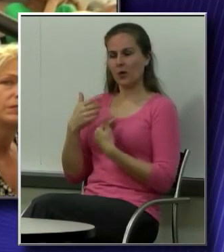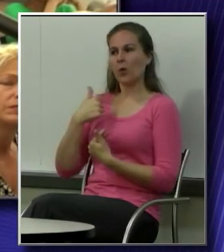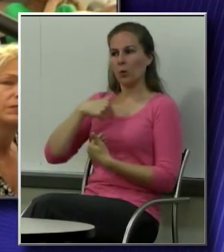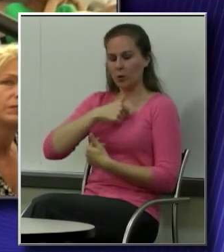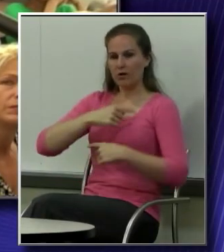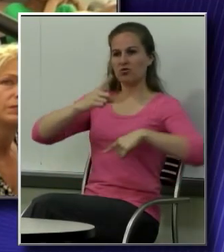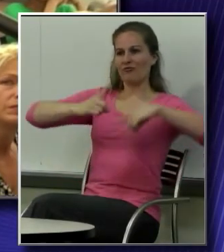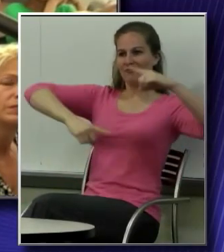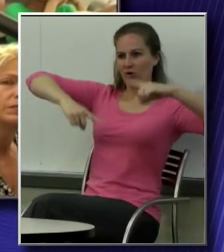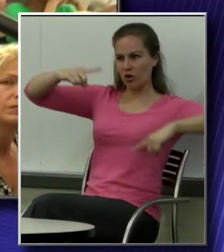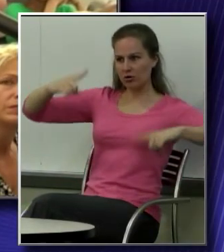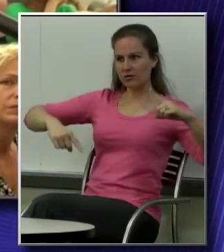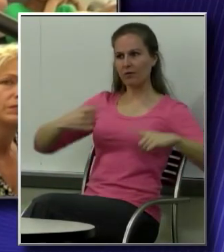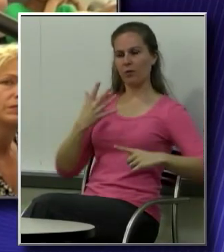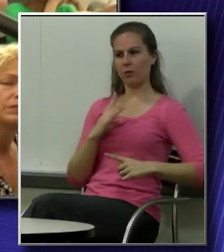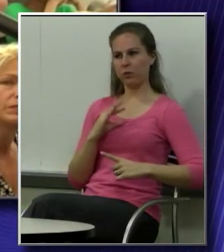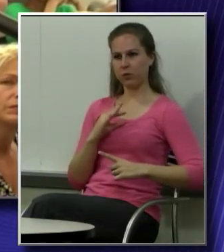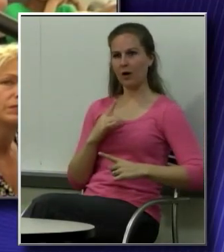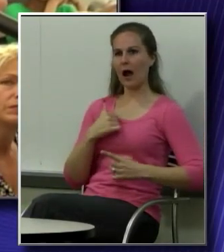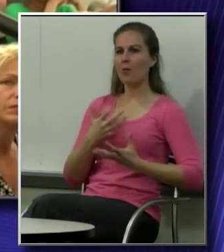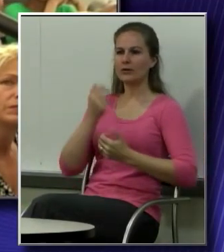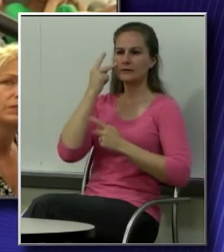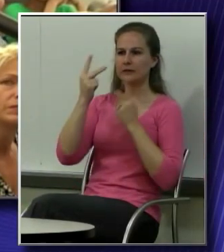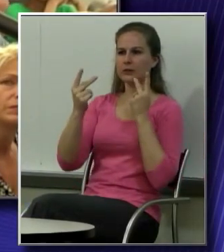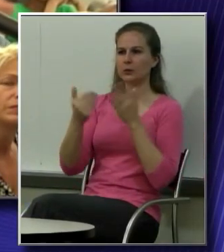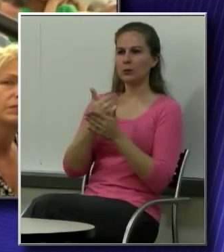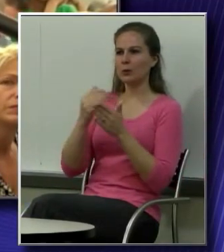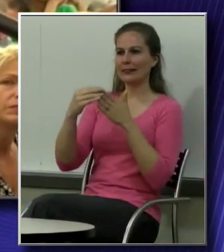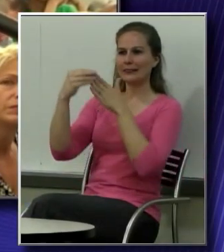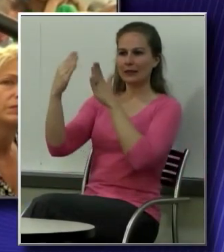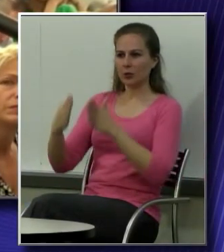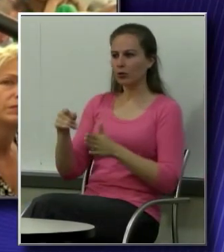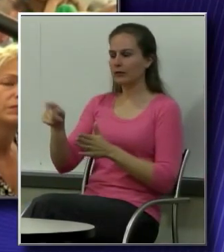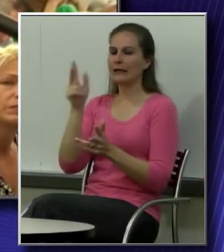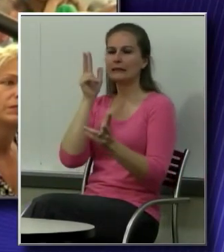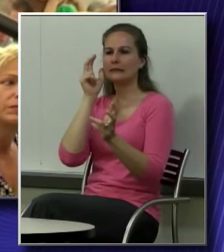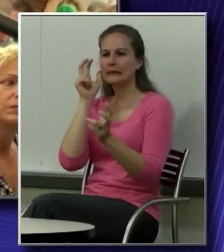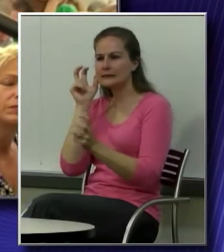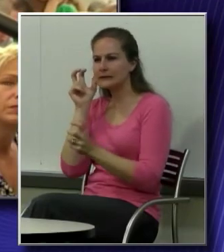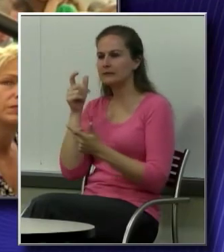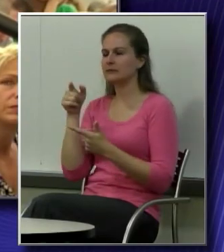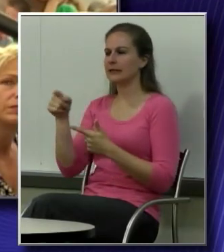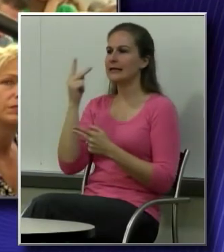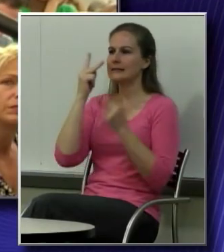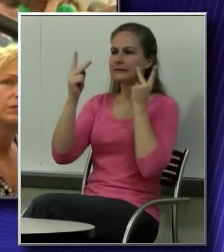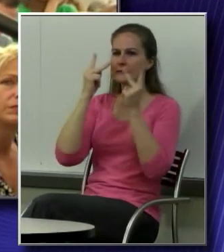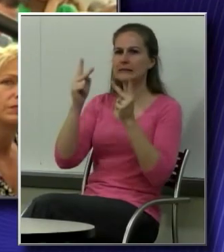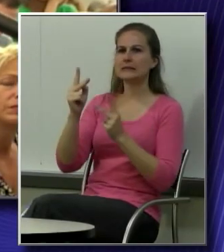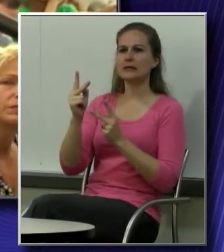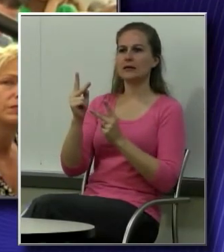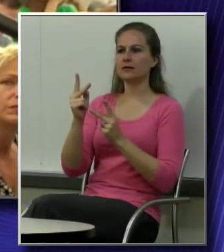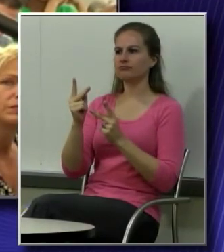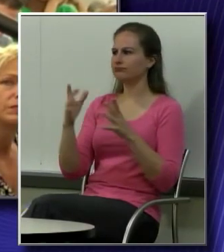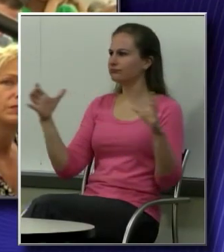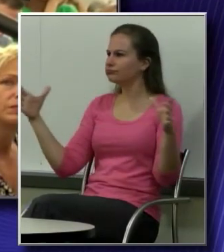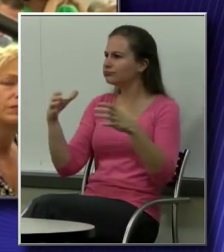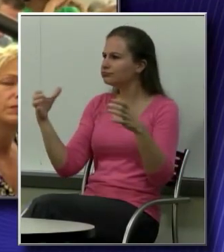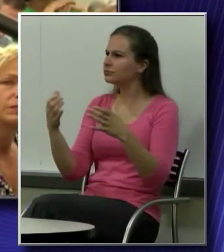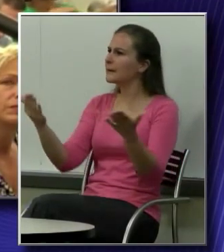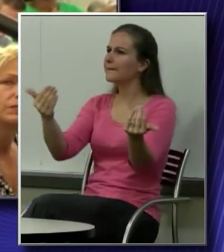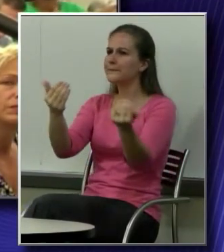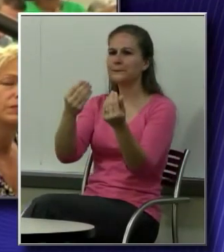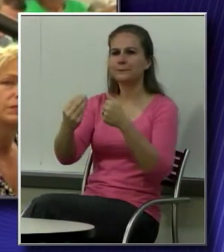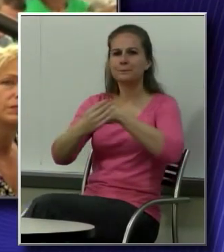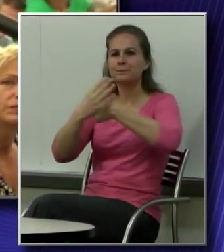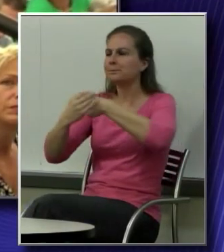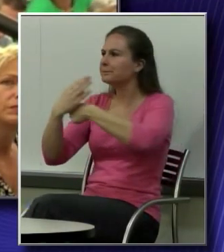can. So that's what I would like to see in a new leader, is someone who listens, who brings all the constituents together to create a vision